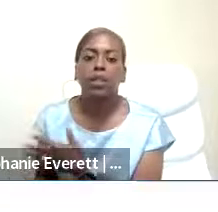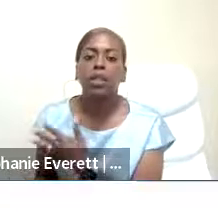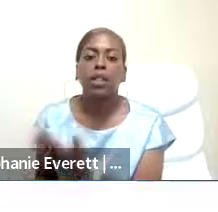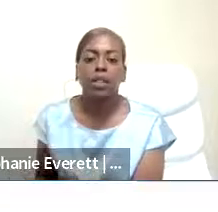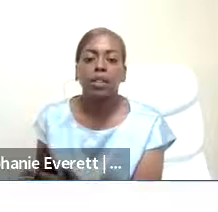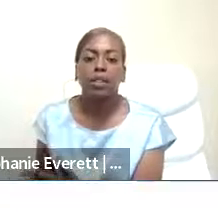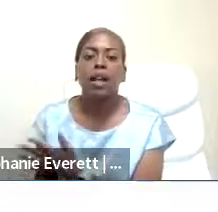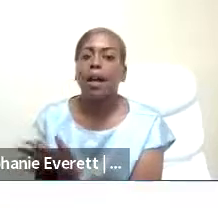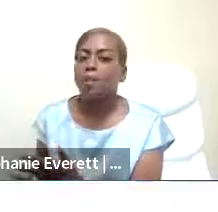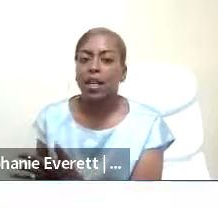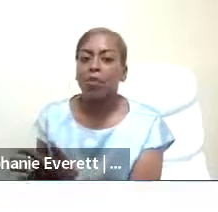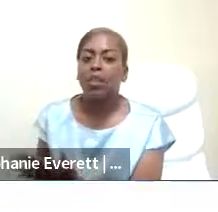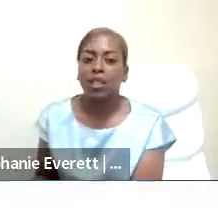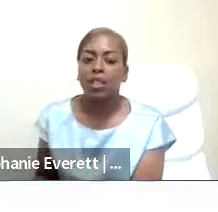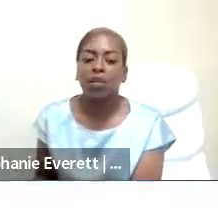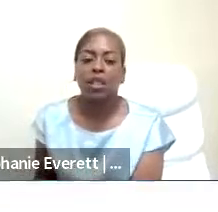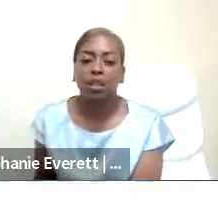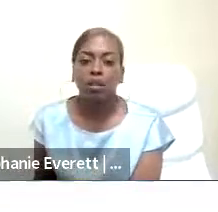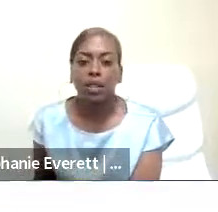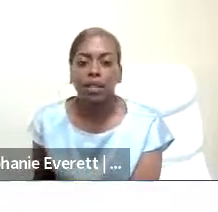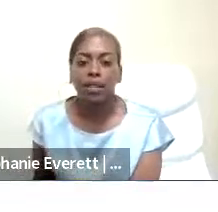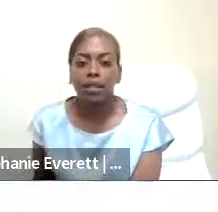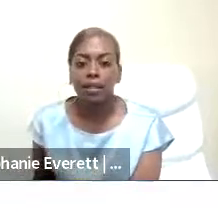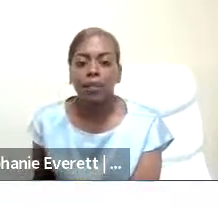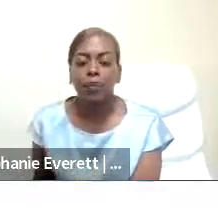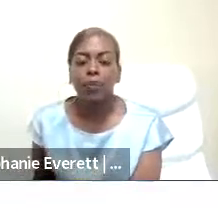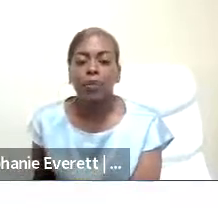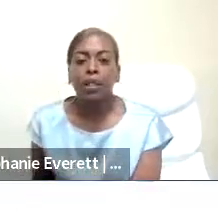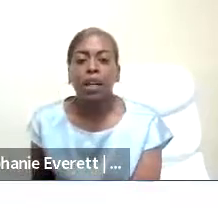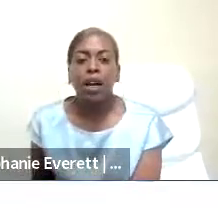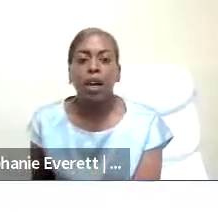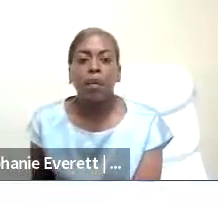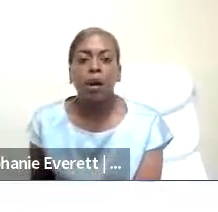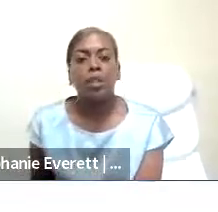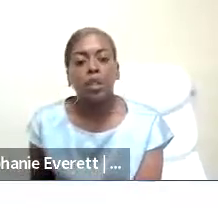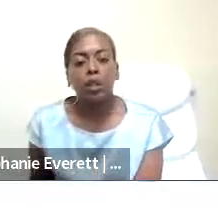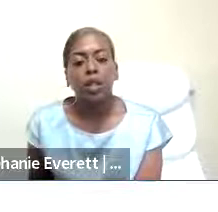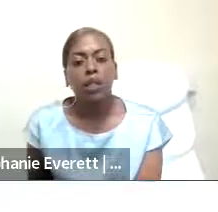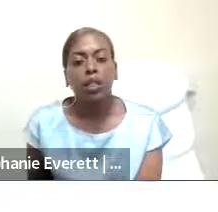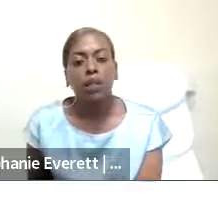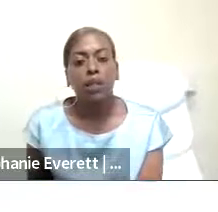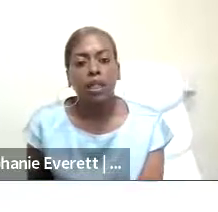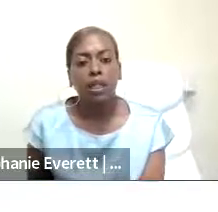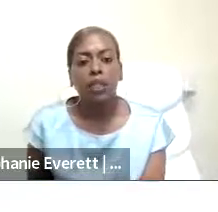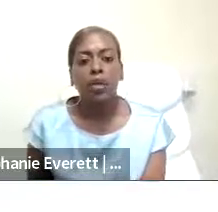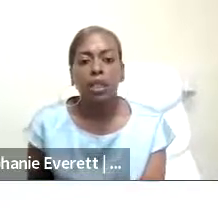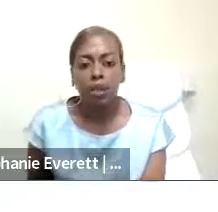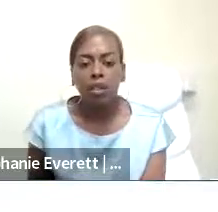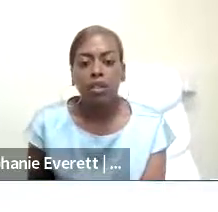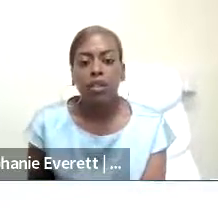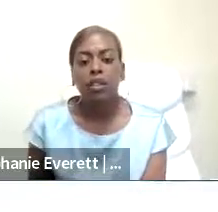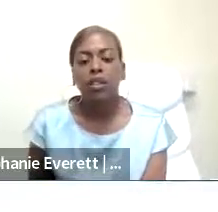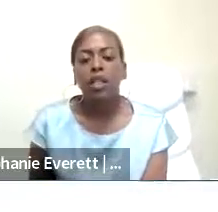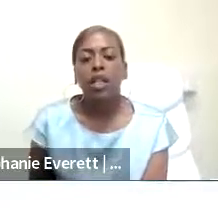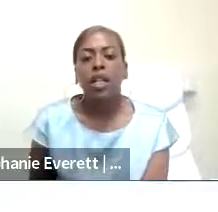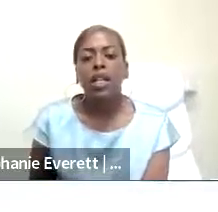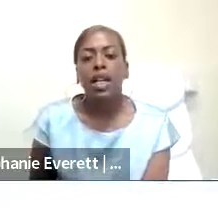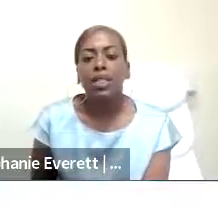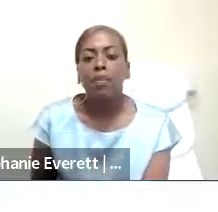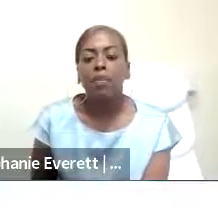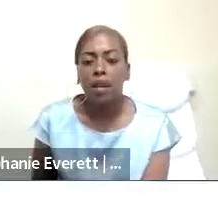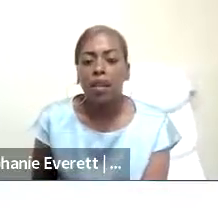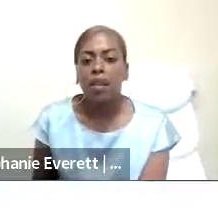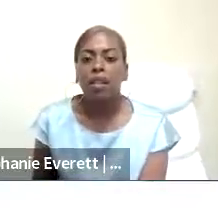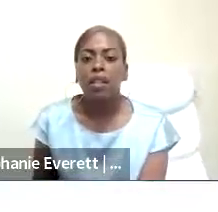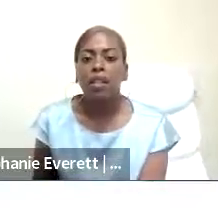to us not being able to live within those 90 days. Also wanted to give you an update on the police commissioner search.